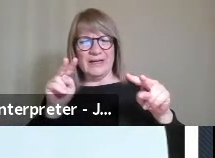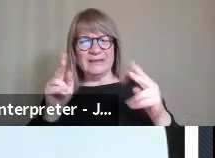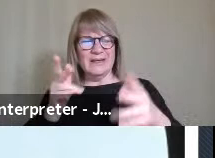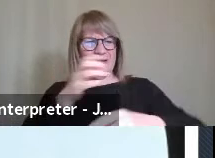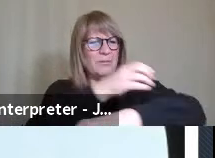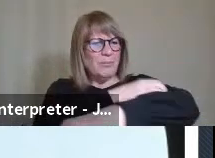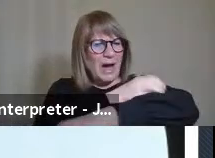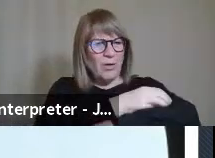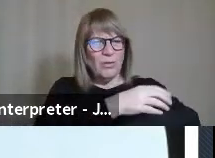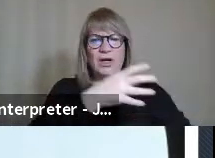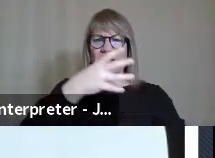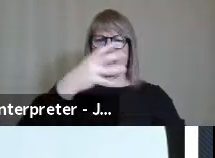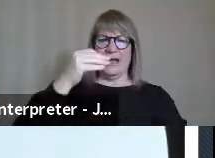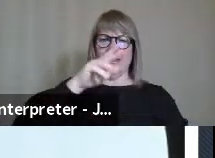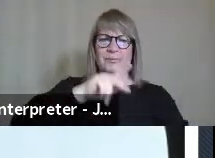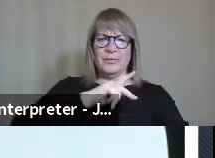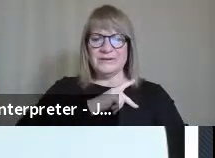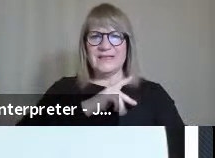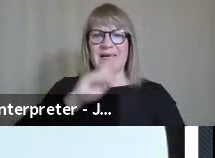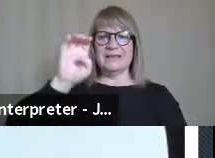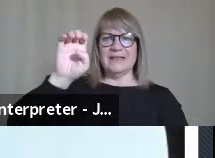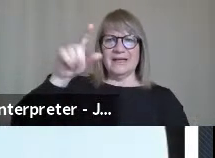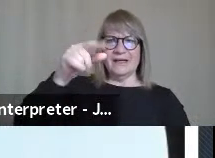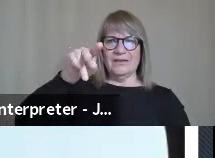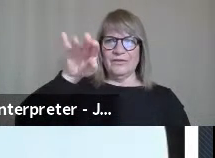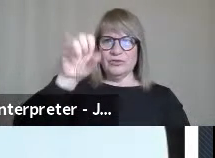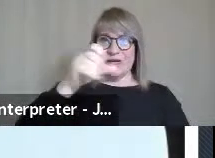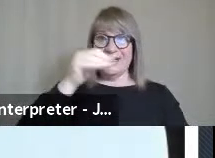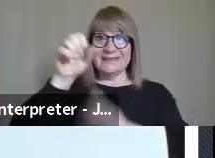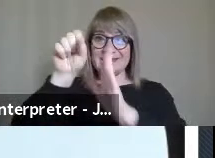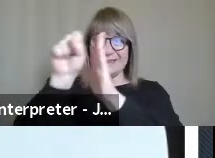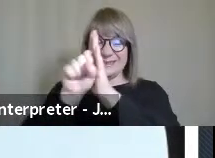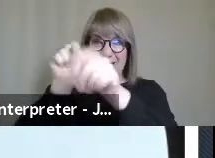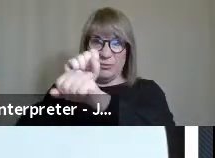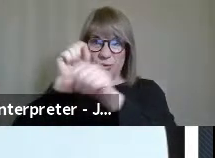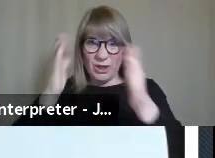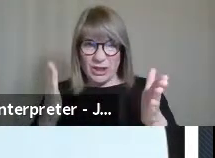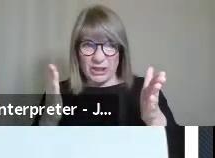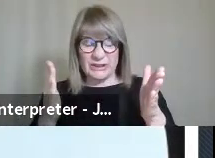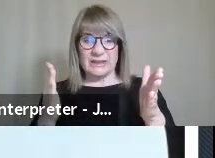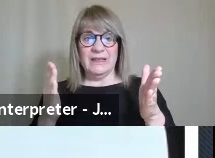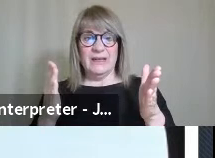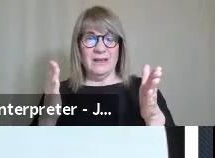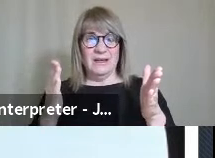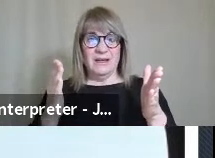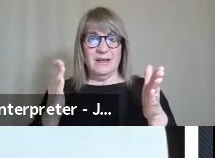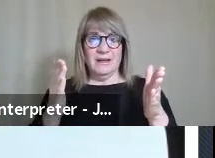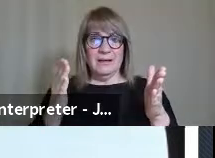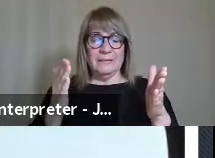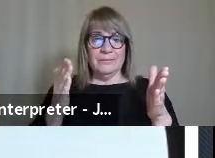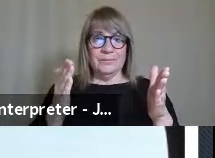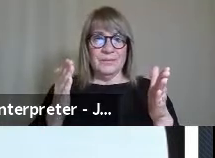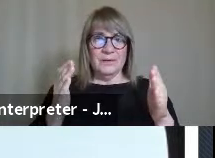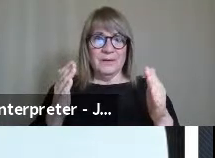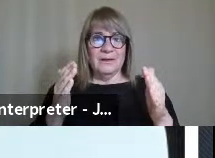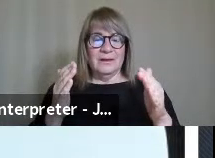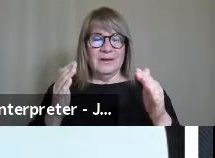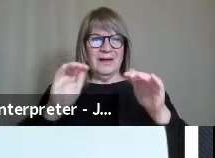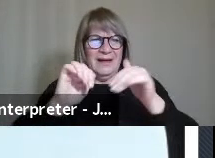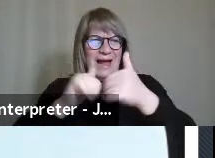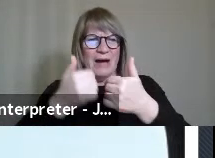eugenicists and state workers set up systems and practices to facilitate and to legitimize